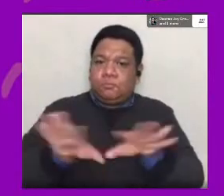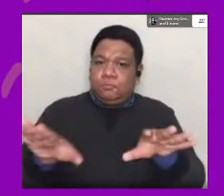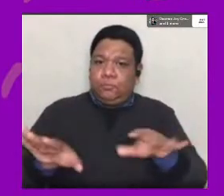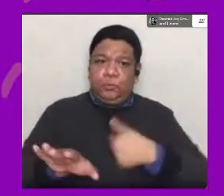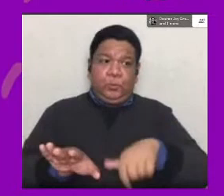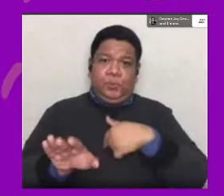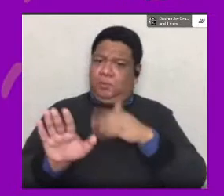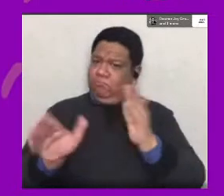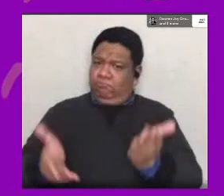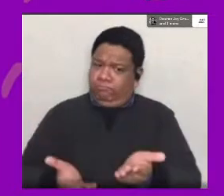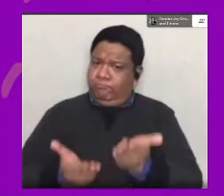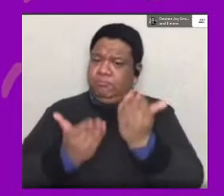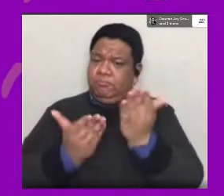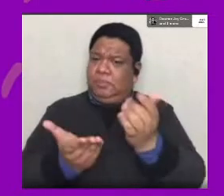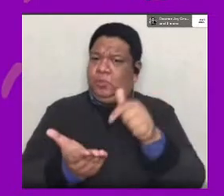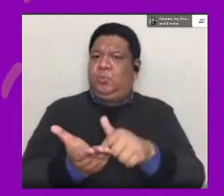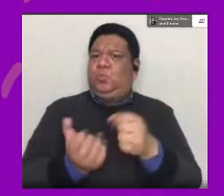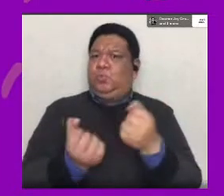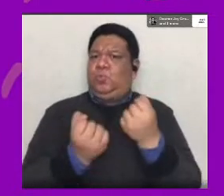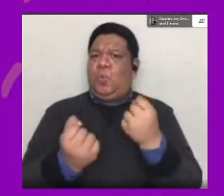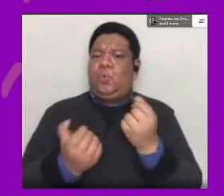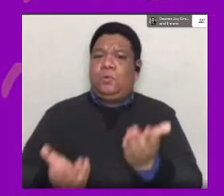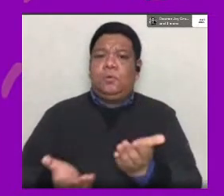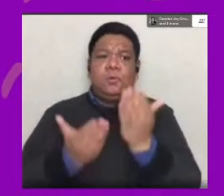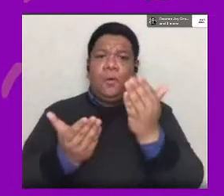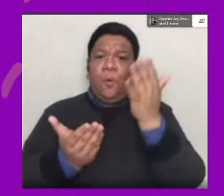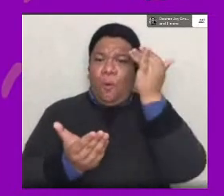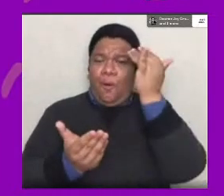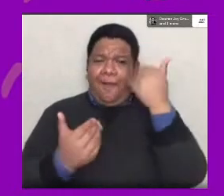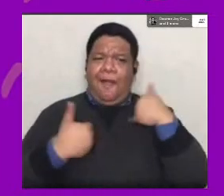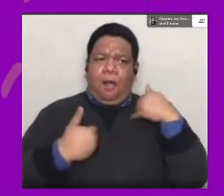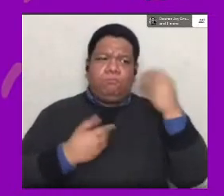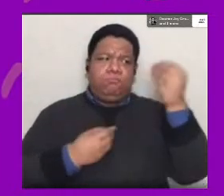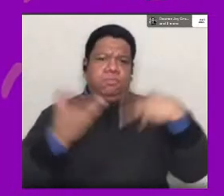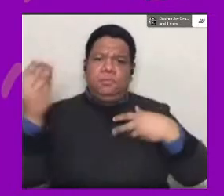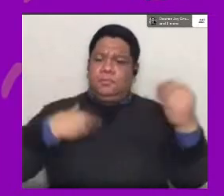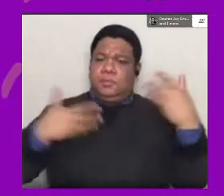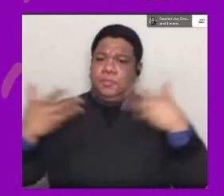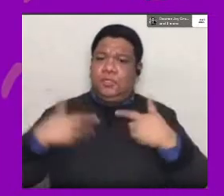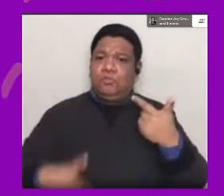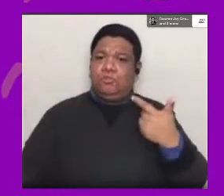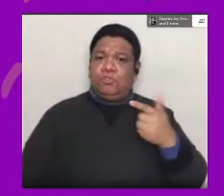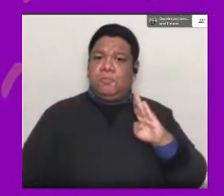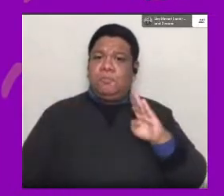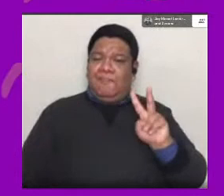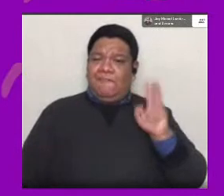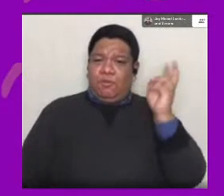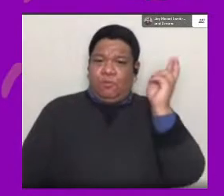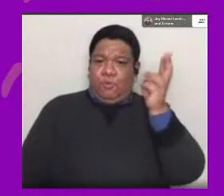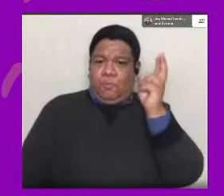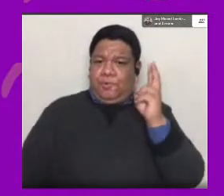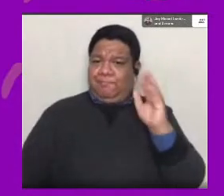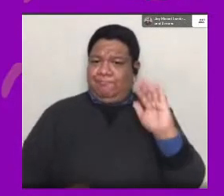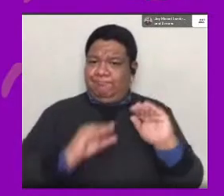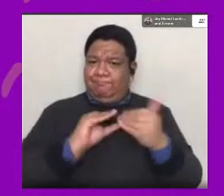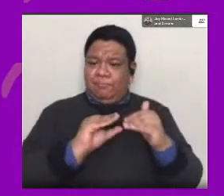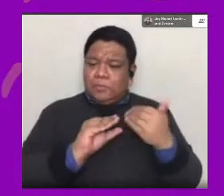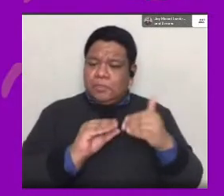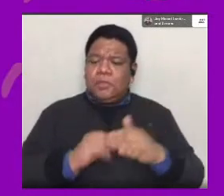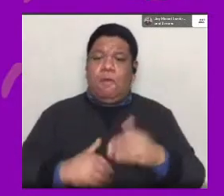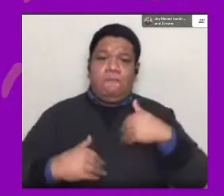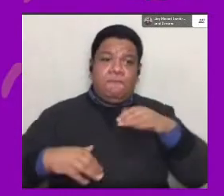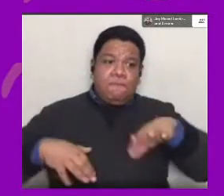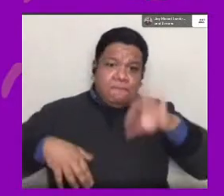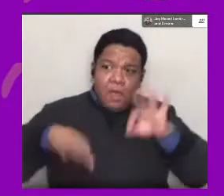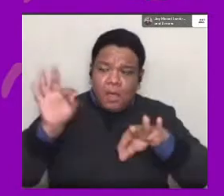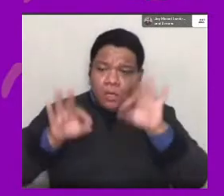strong recommendation in light of reports received through our GBV reporting portal and the findings in